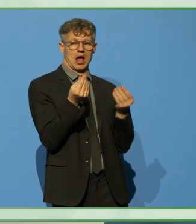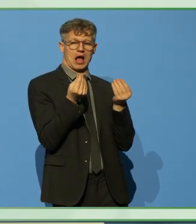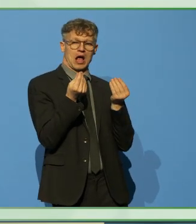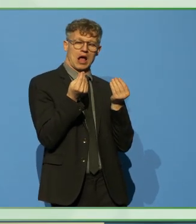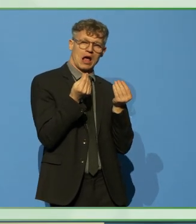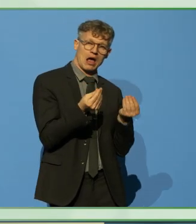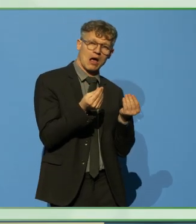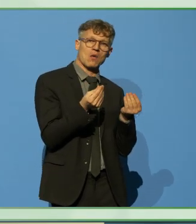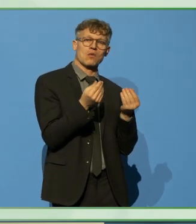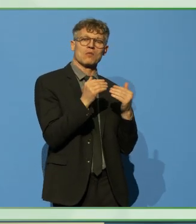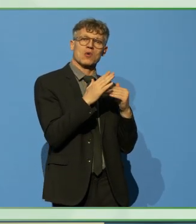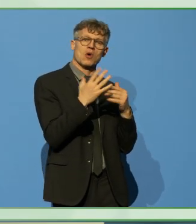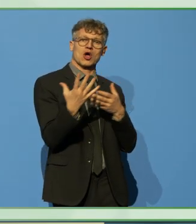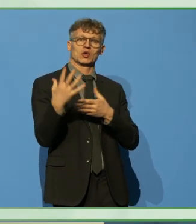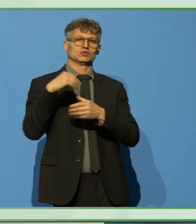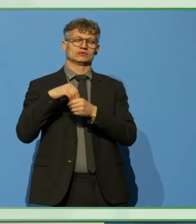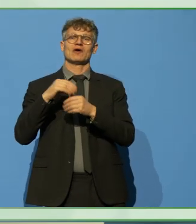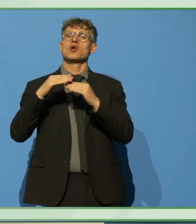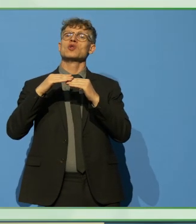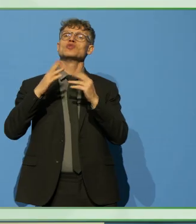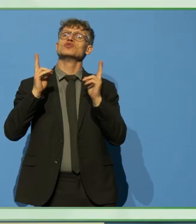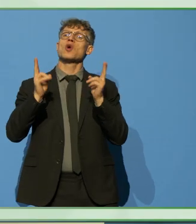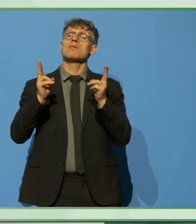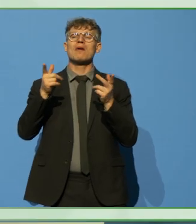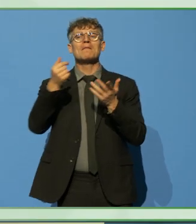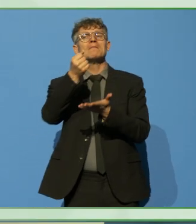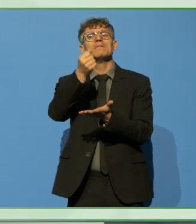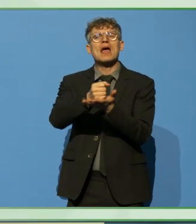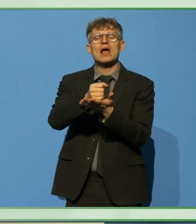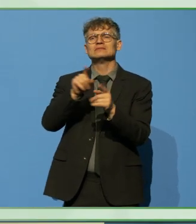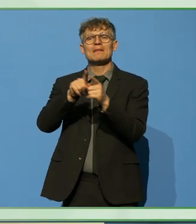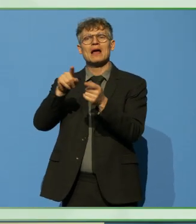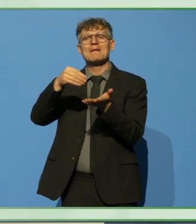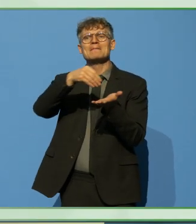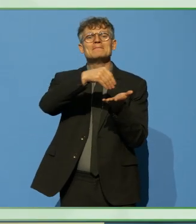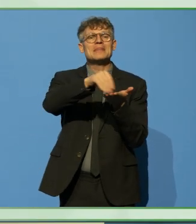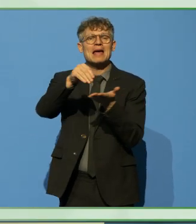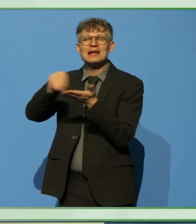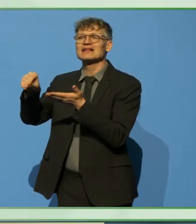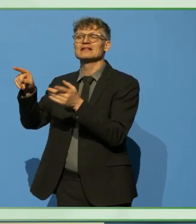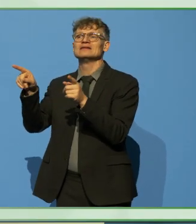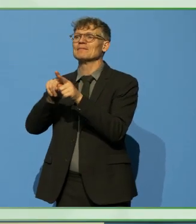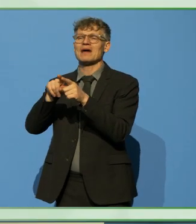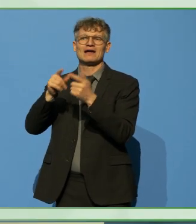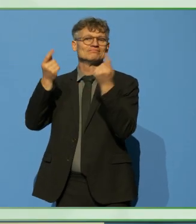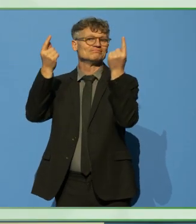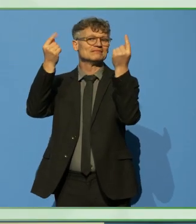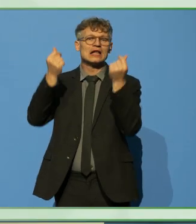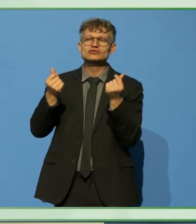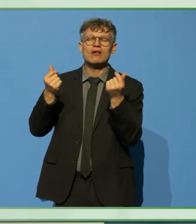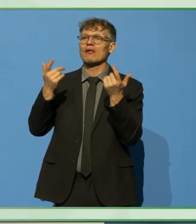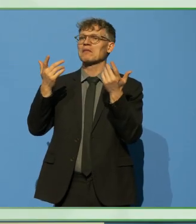Well, usually we talk to banks, to payment service providers, to financial institutions about, I don't